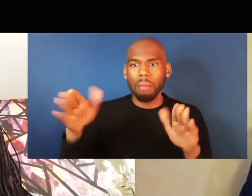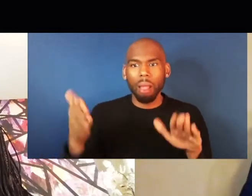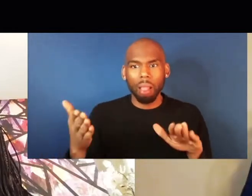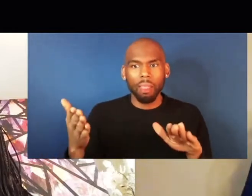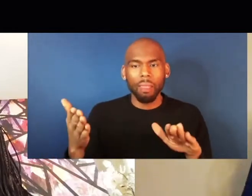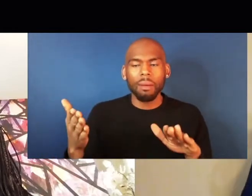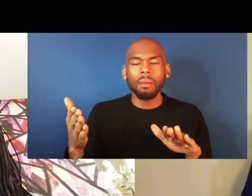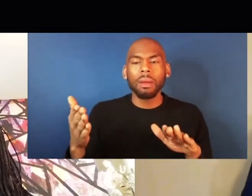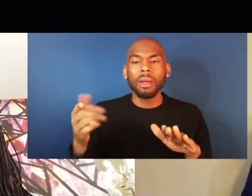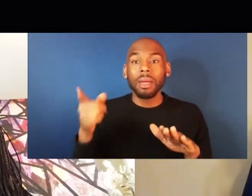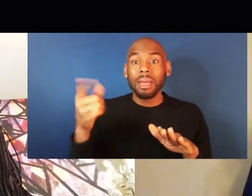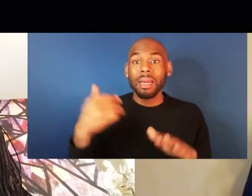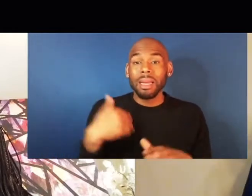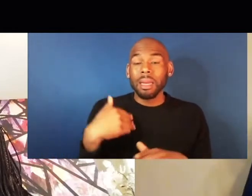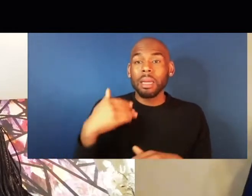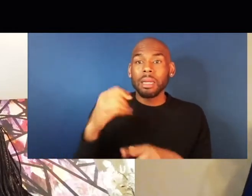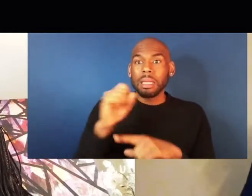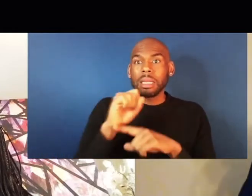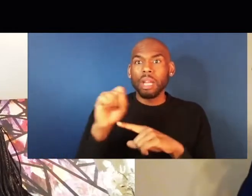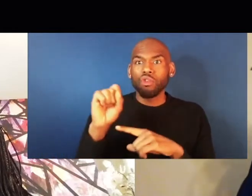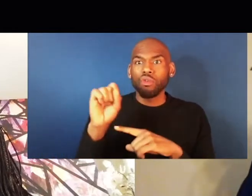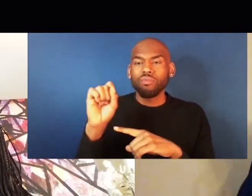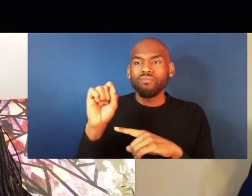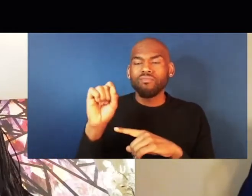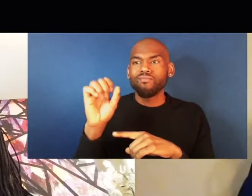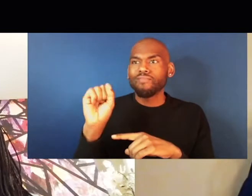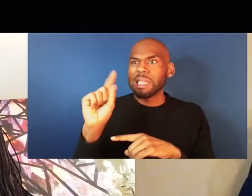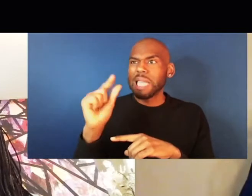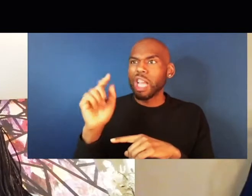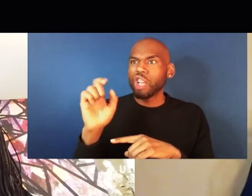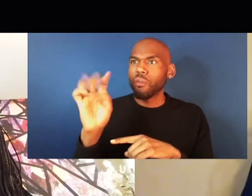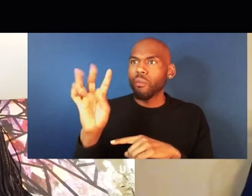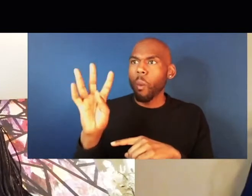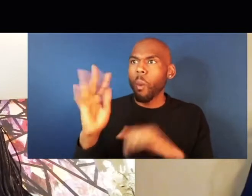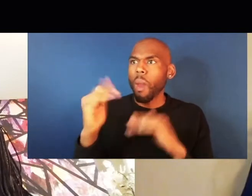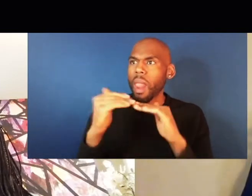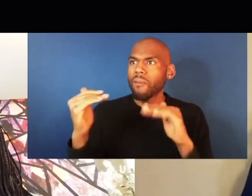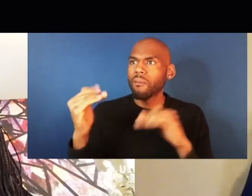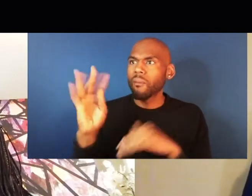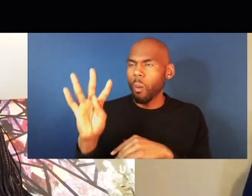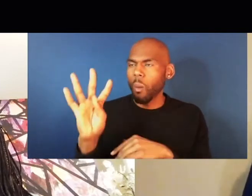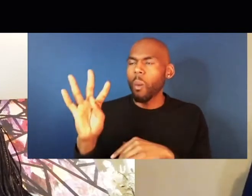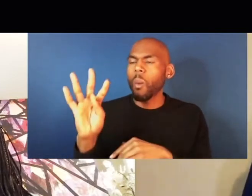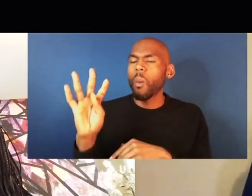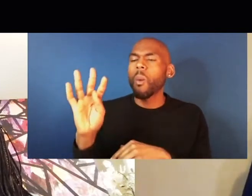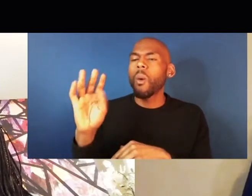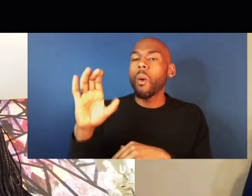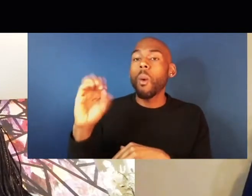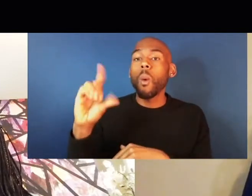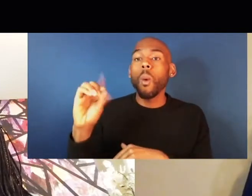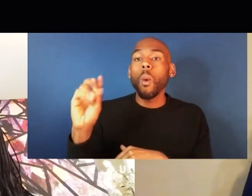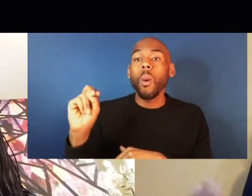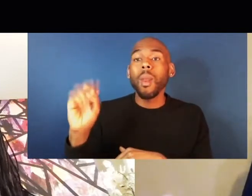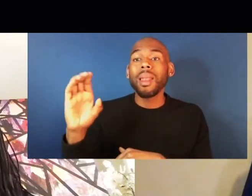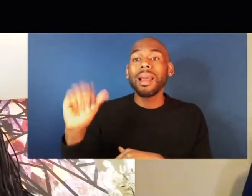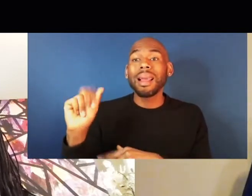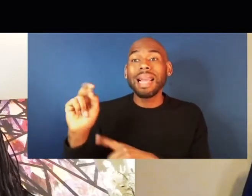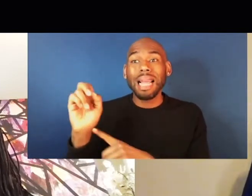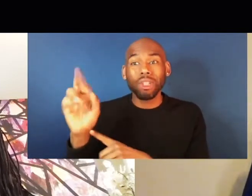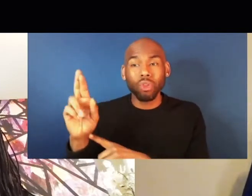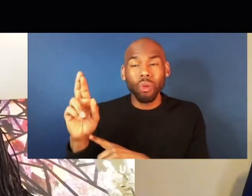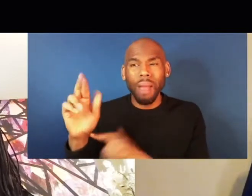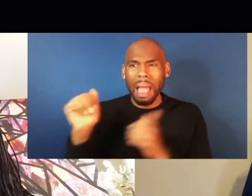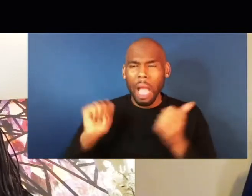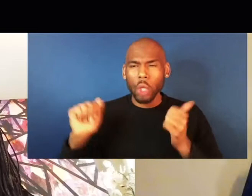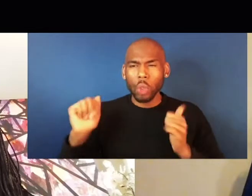battling with stage 4 colon, and that he's a phenomenal actor in all the